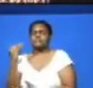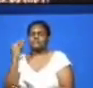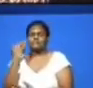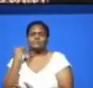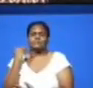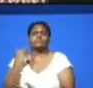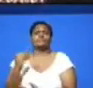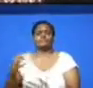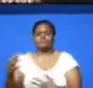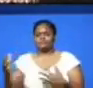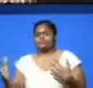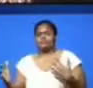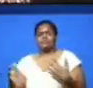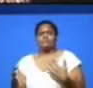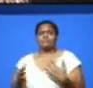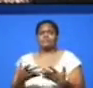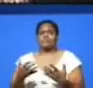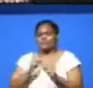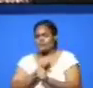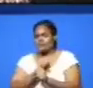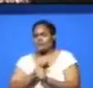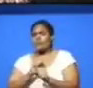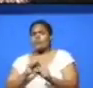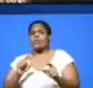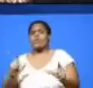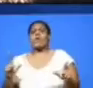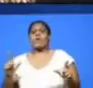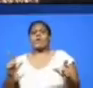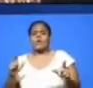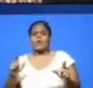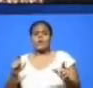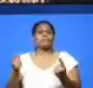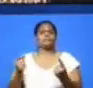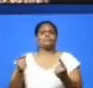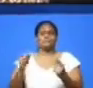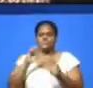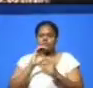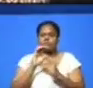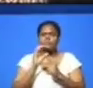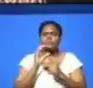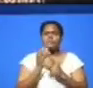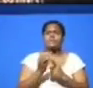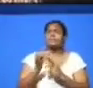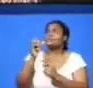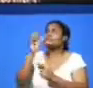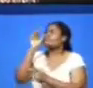Situation, He promised to stand in my